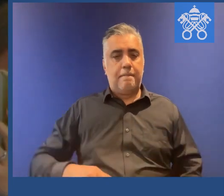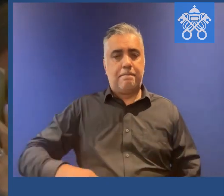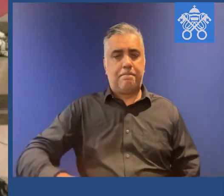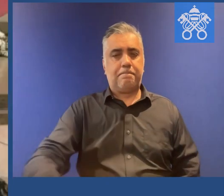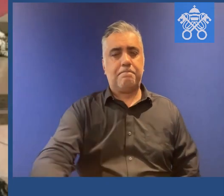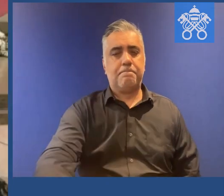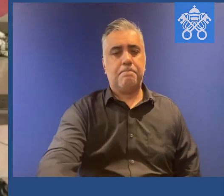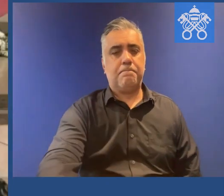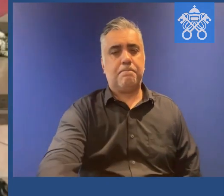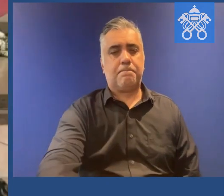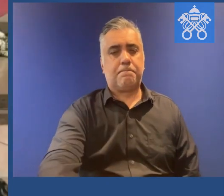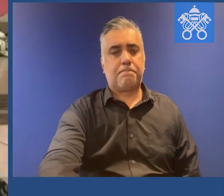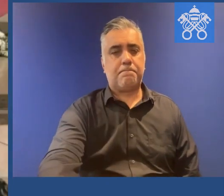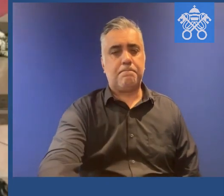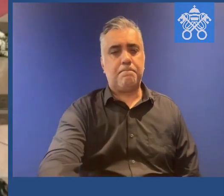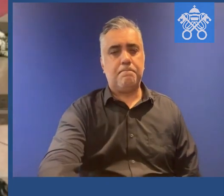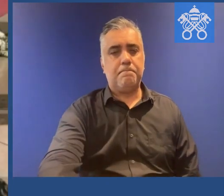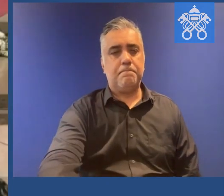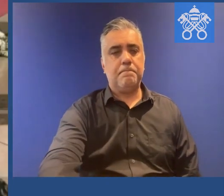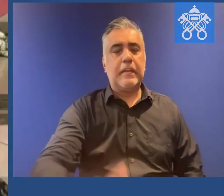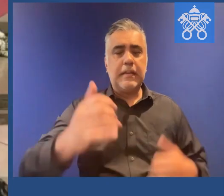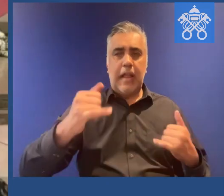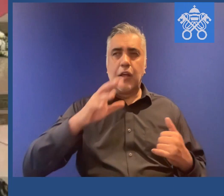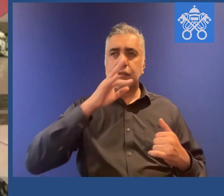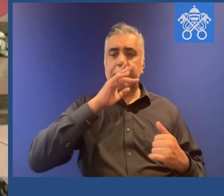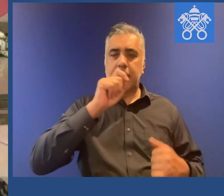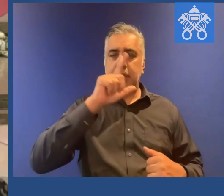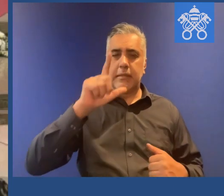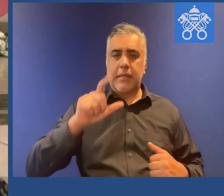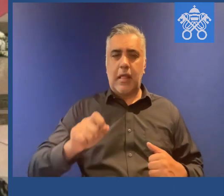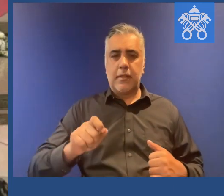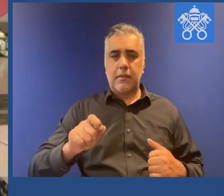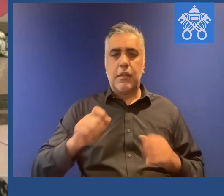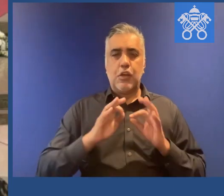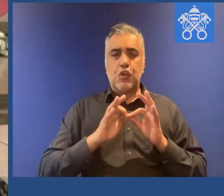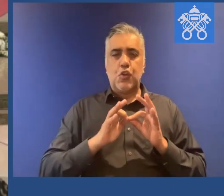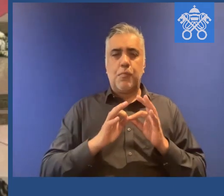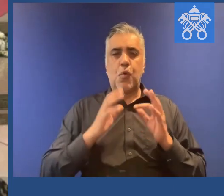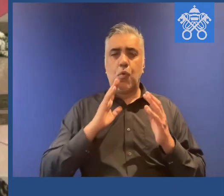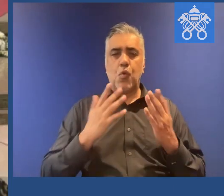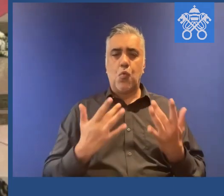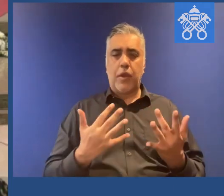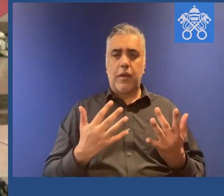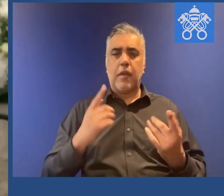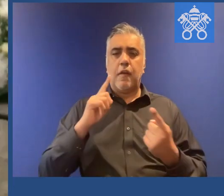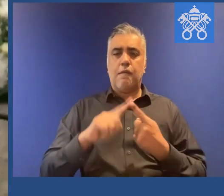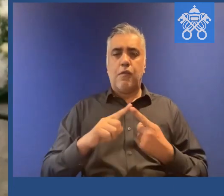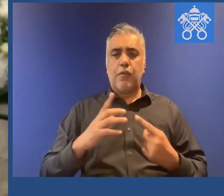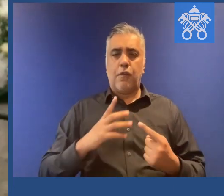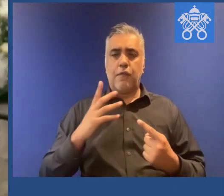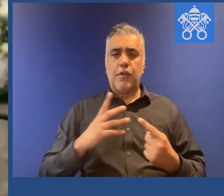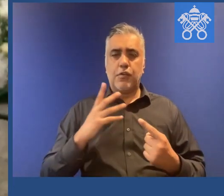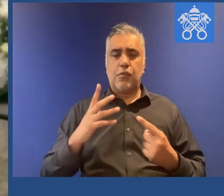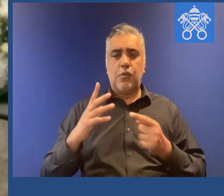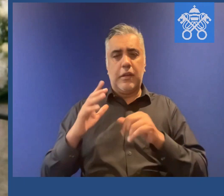Le parole di Gesù che abbiamo ascoltato parlano dell'acqua viva che sgorga dal Cristo dai credenti. Mi hanno fatto